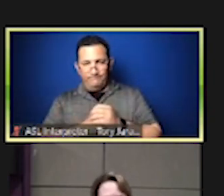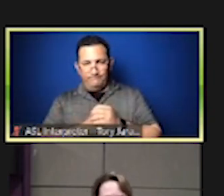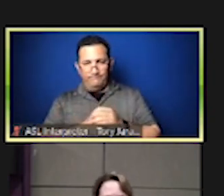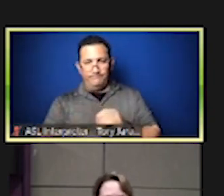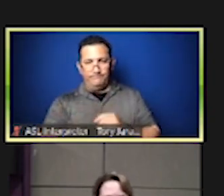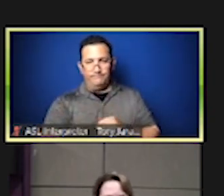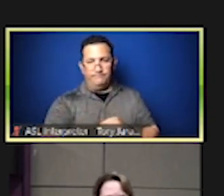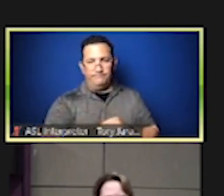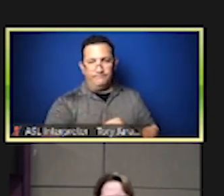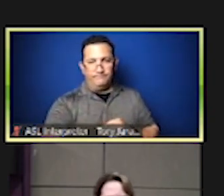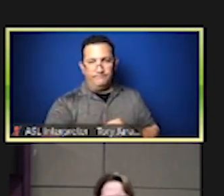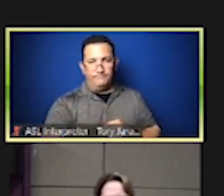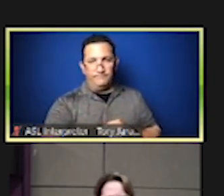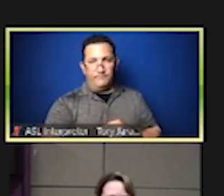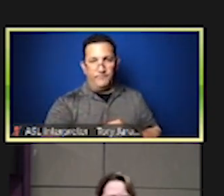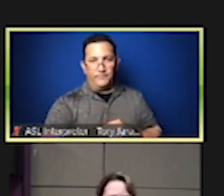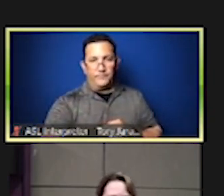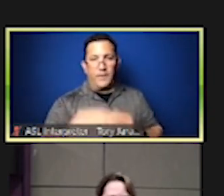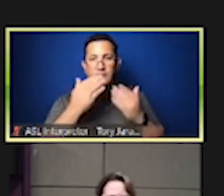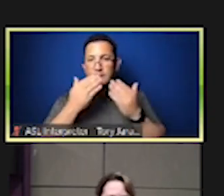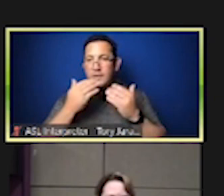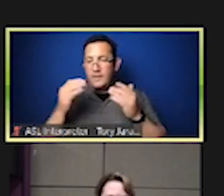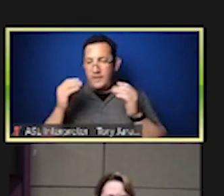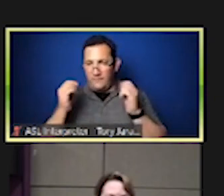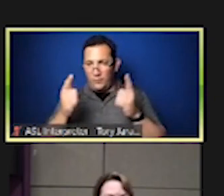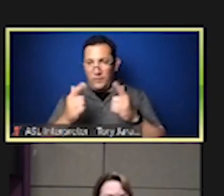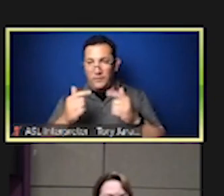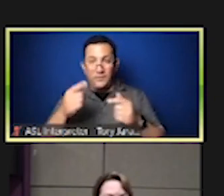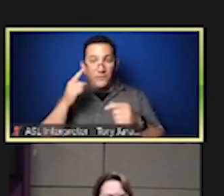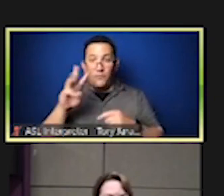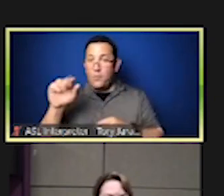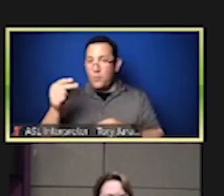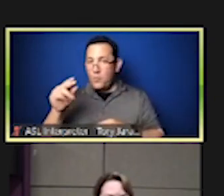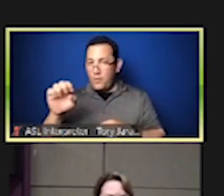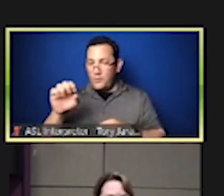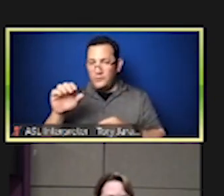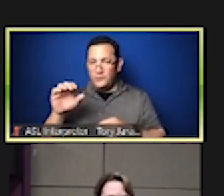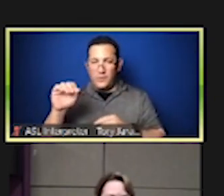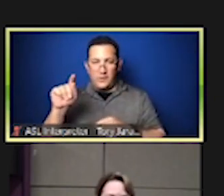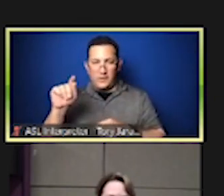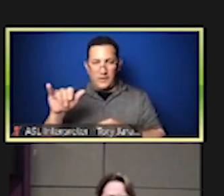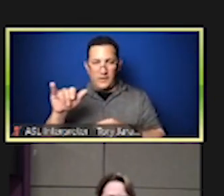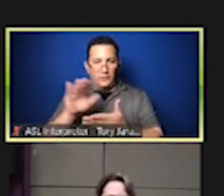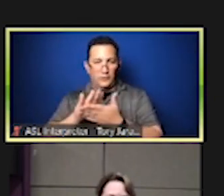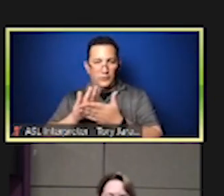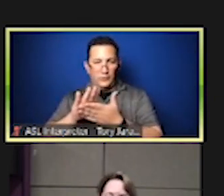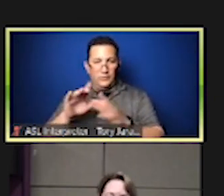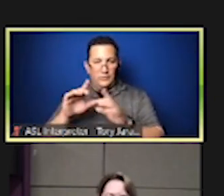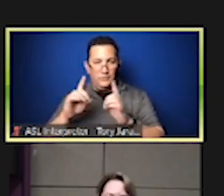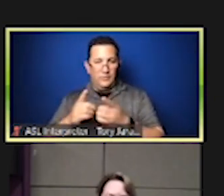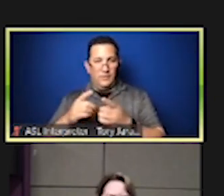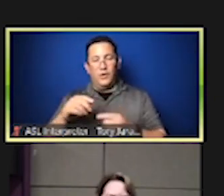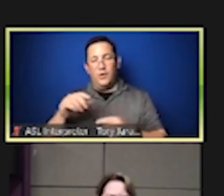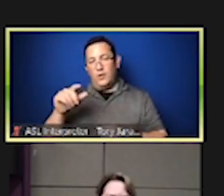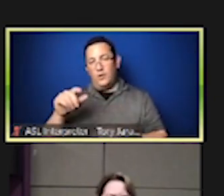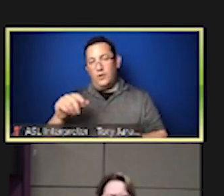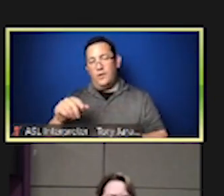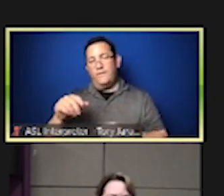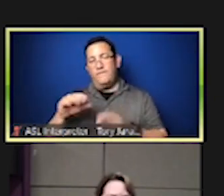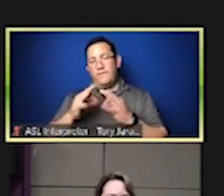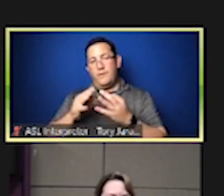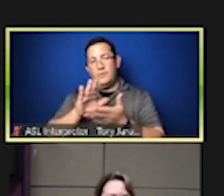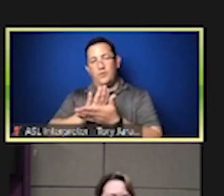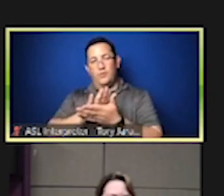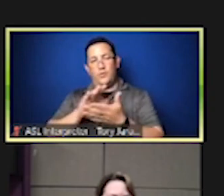washoschools.net/page/15993. We want to thank everyone, and on behalf of the Washoe County School District, 21st Century Learning Division, Family School Partnerships,